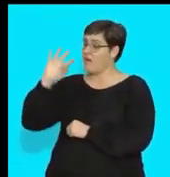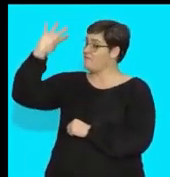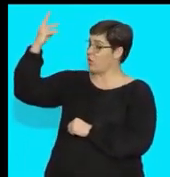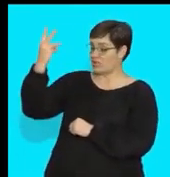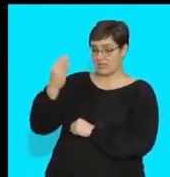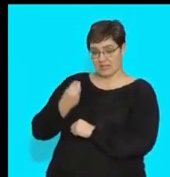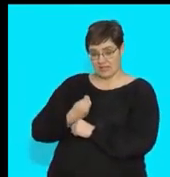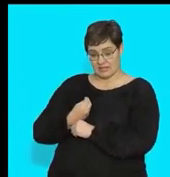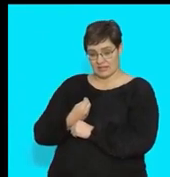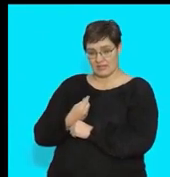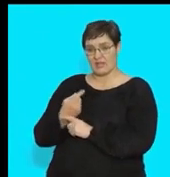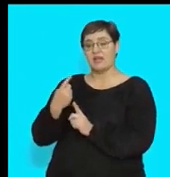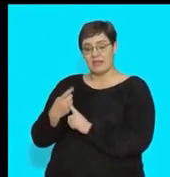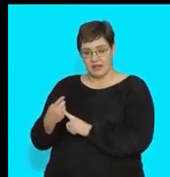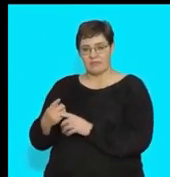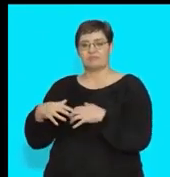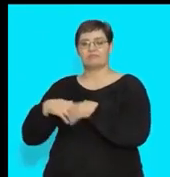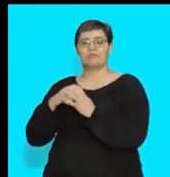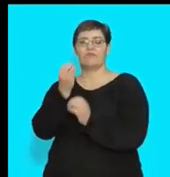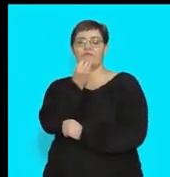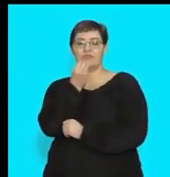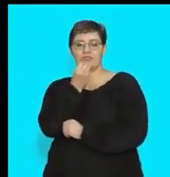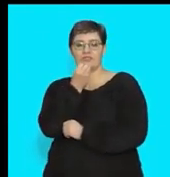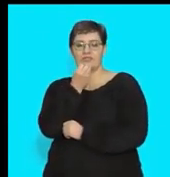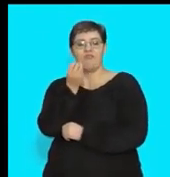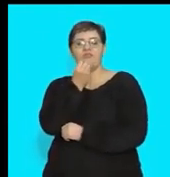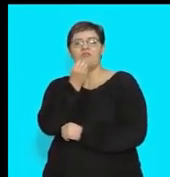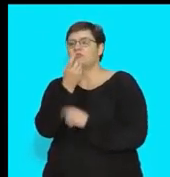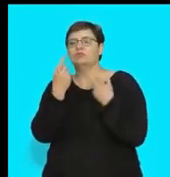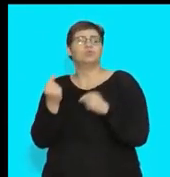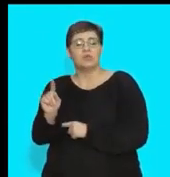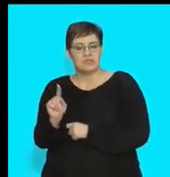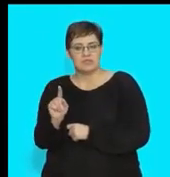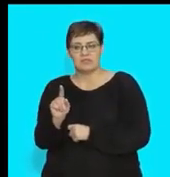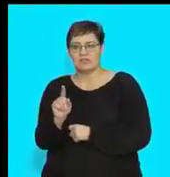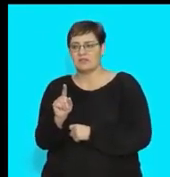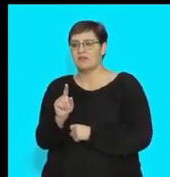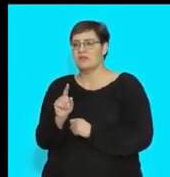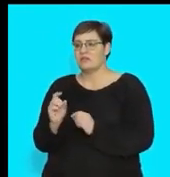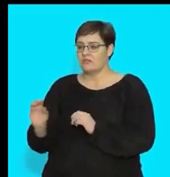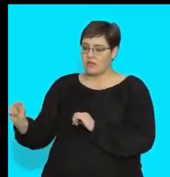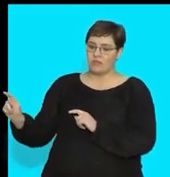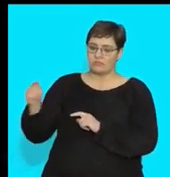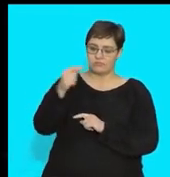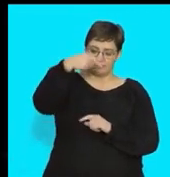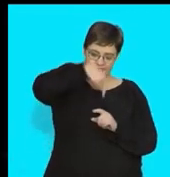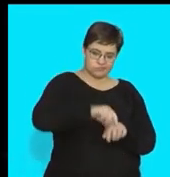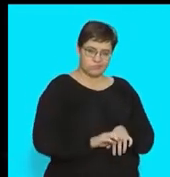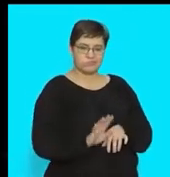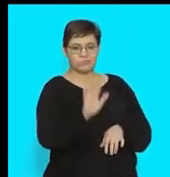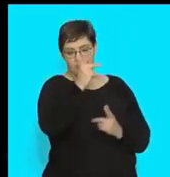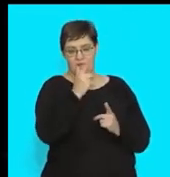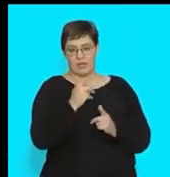they photosynthesize, they, all right, food. And what does that food need to do? It needs to be